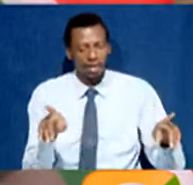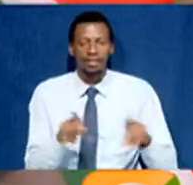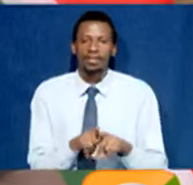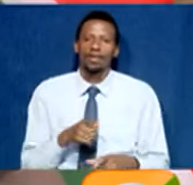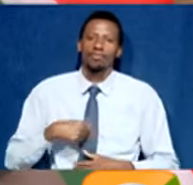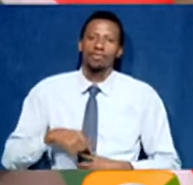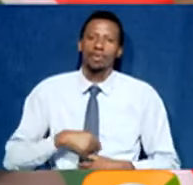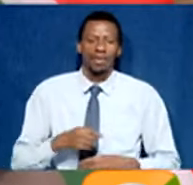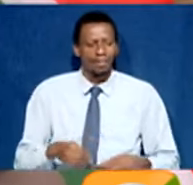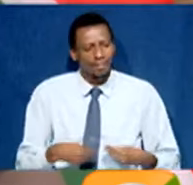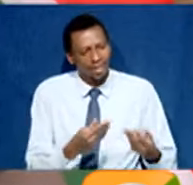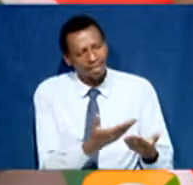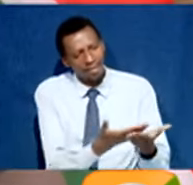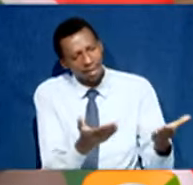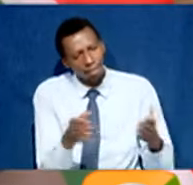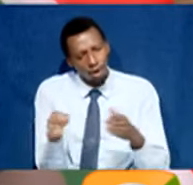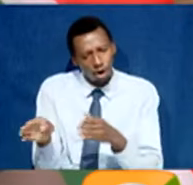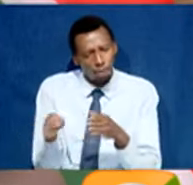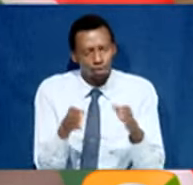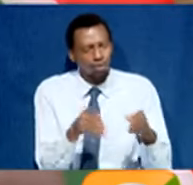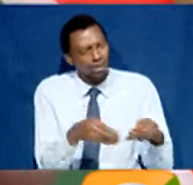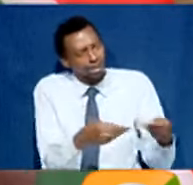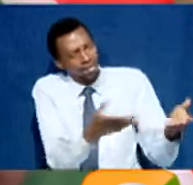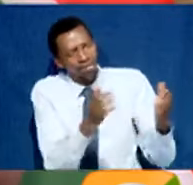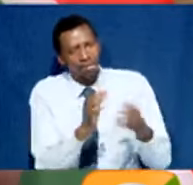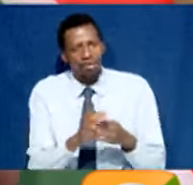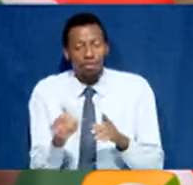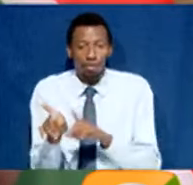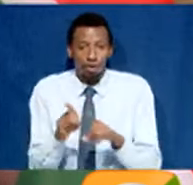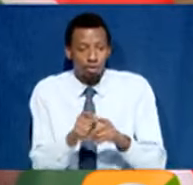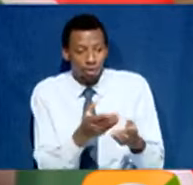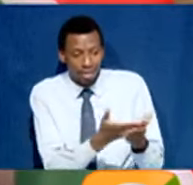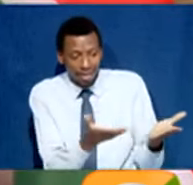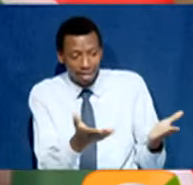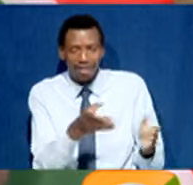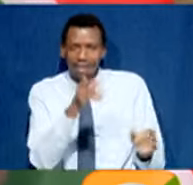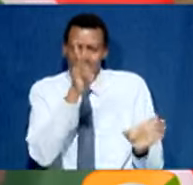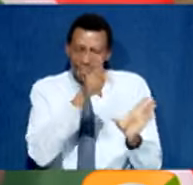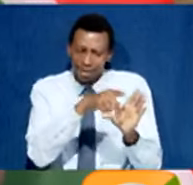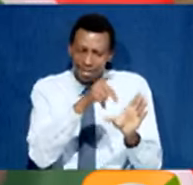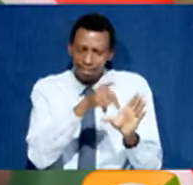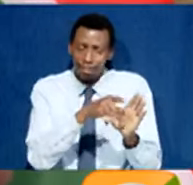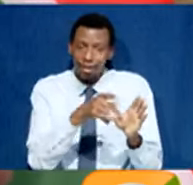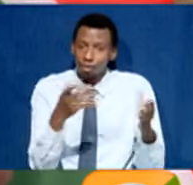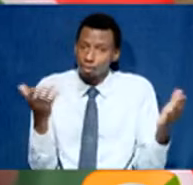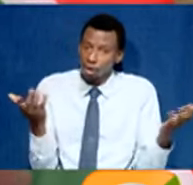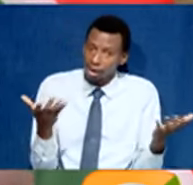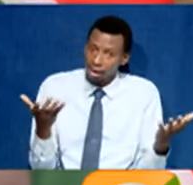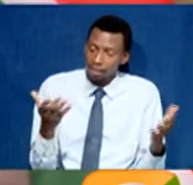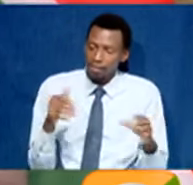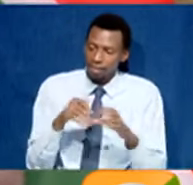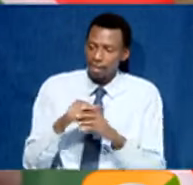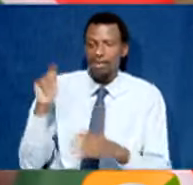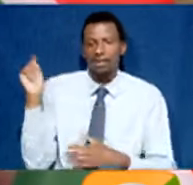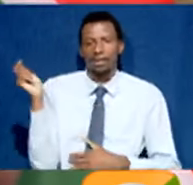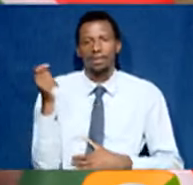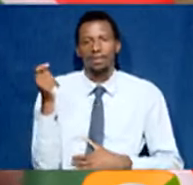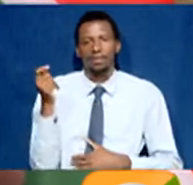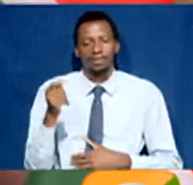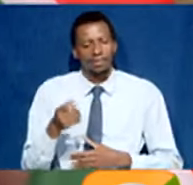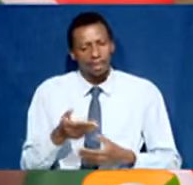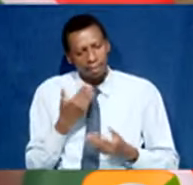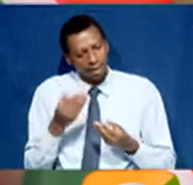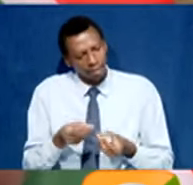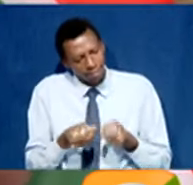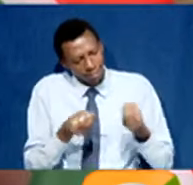chance. And Mr. President, let us give them a chance to also participate in Kenya. Let us give